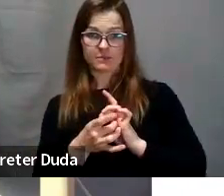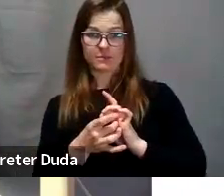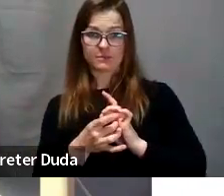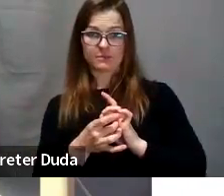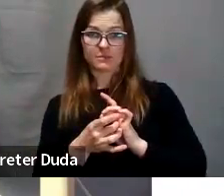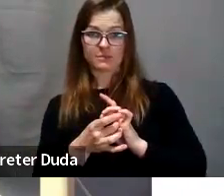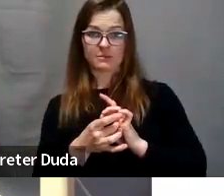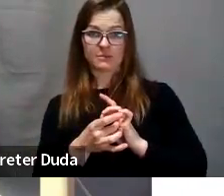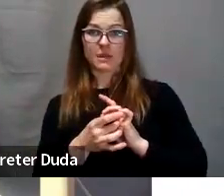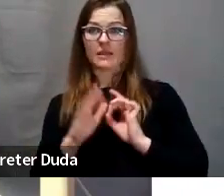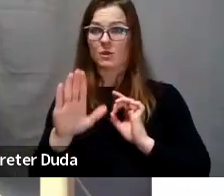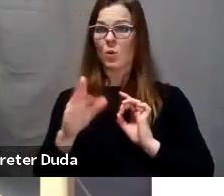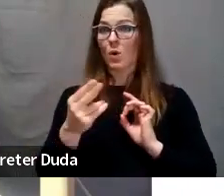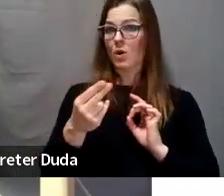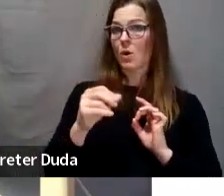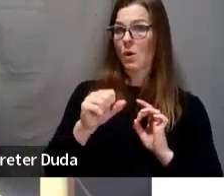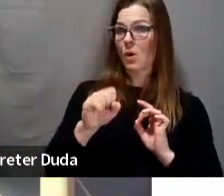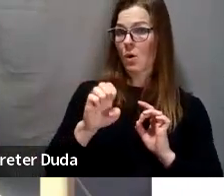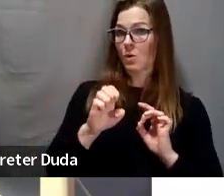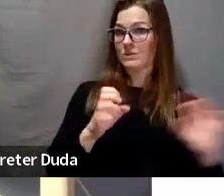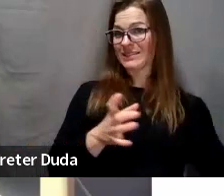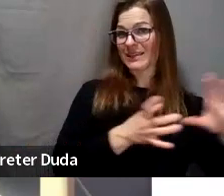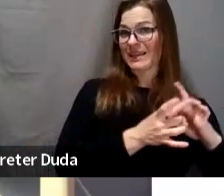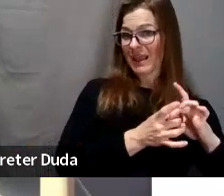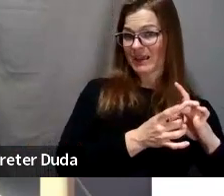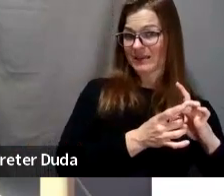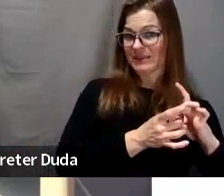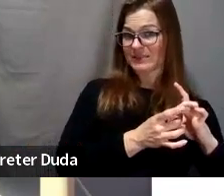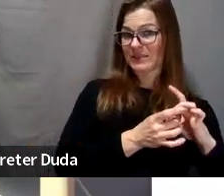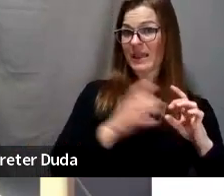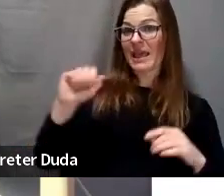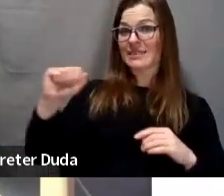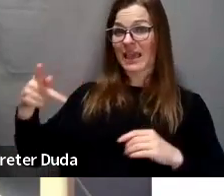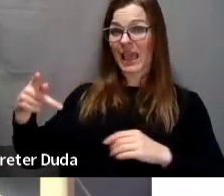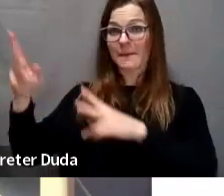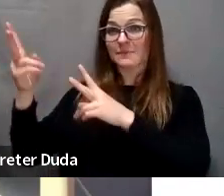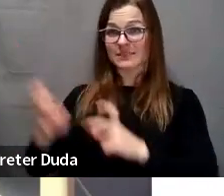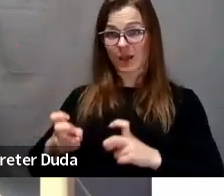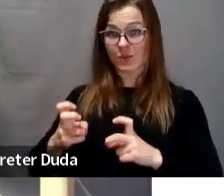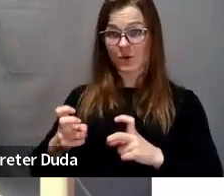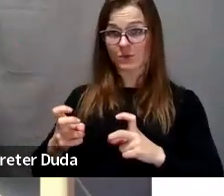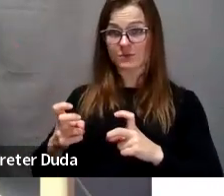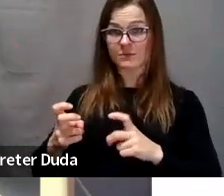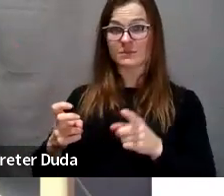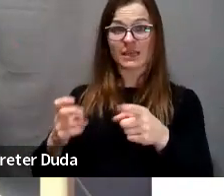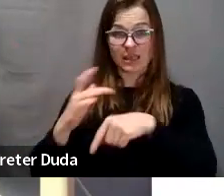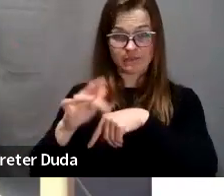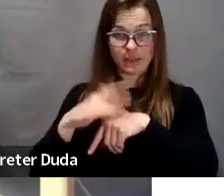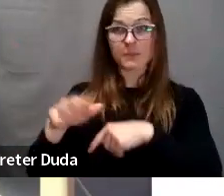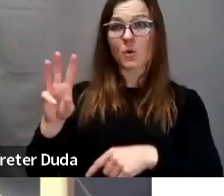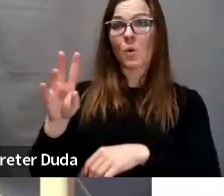hooks onto your hose. You're able to download the app. It has a Wi-Fi hub that comes with it, which is